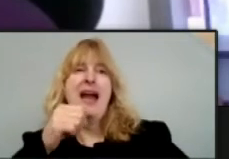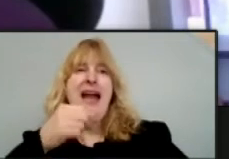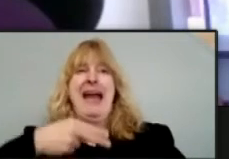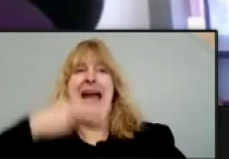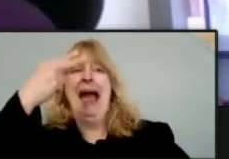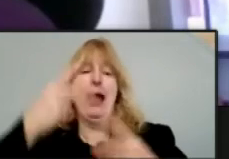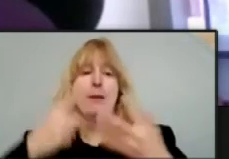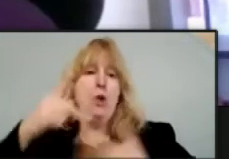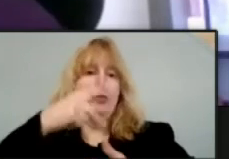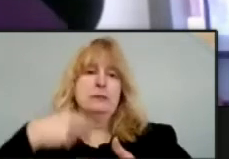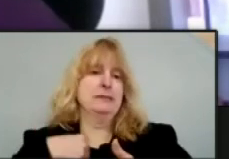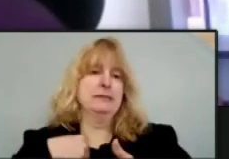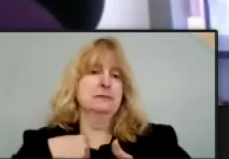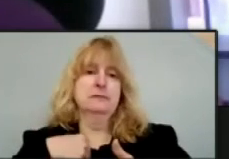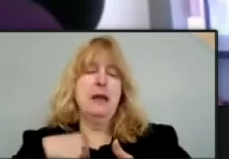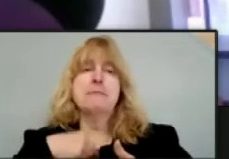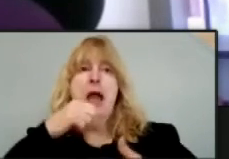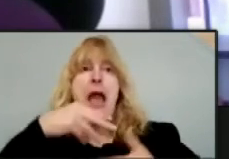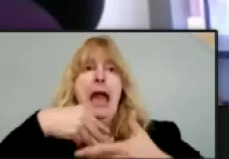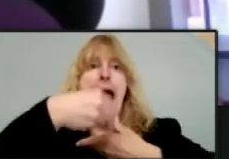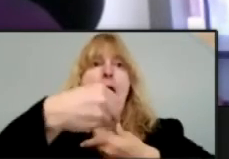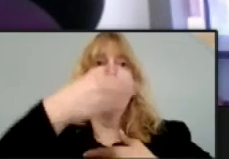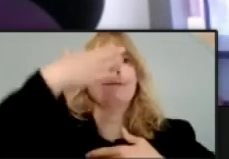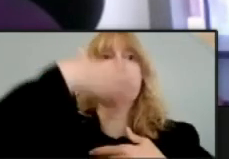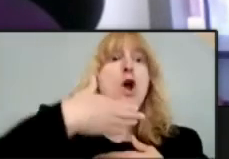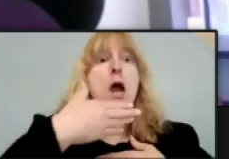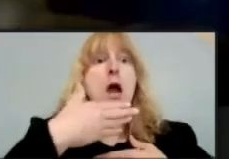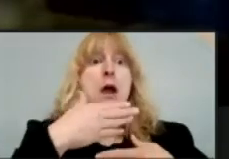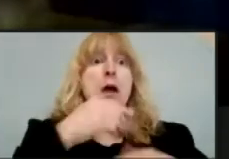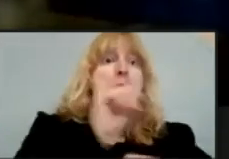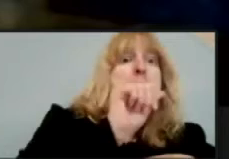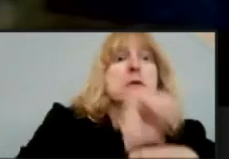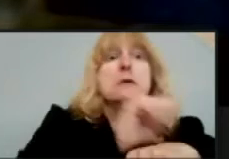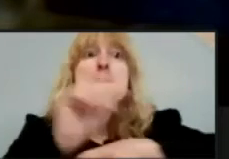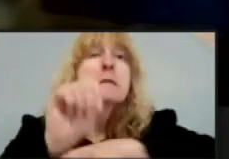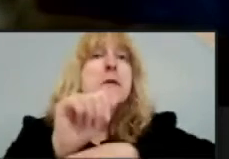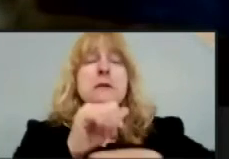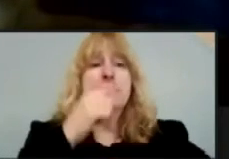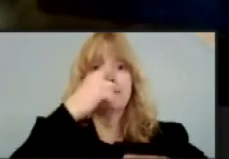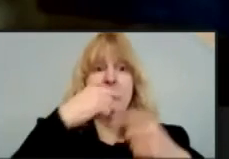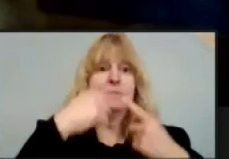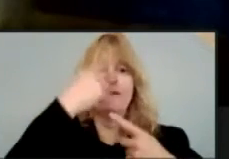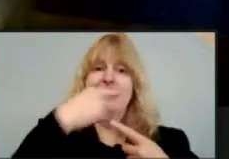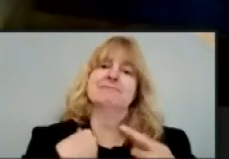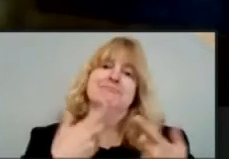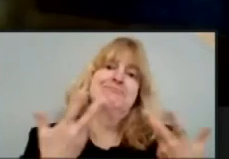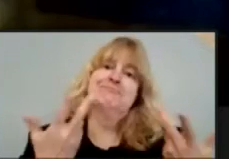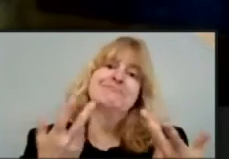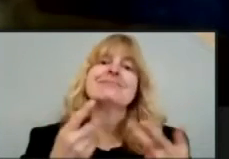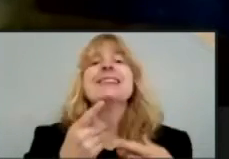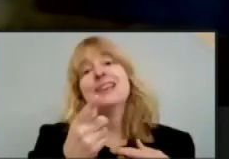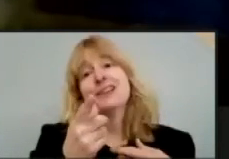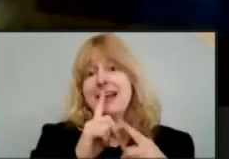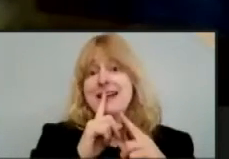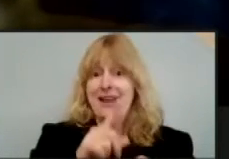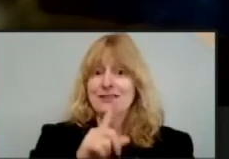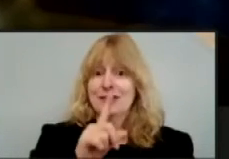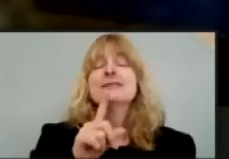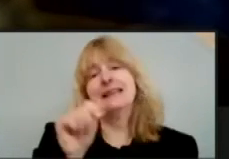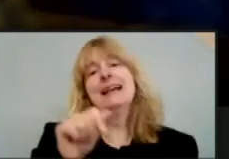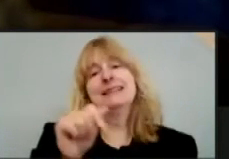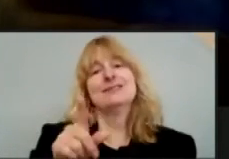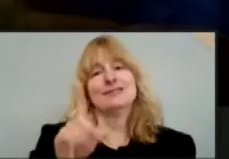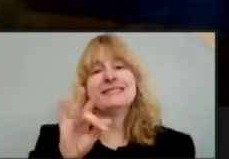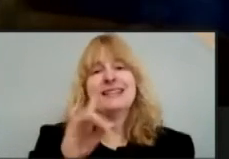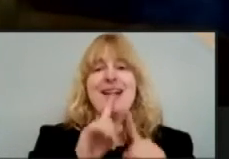priority at the moment. Did I answer your question? You did. I think you did very well, actually,